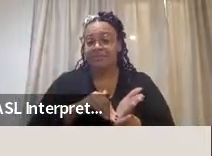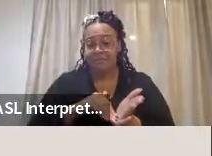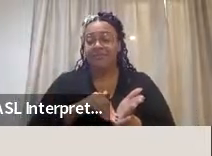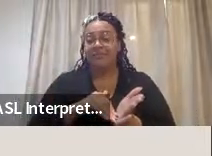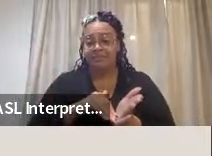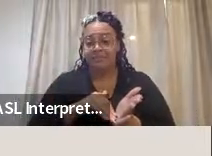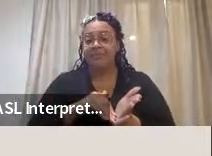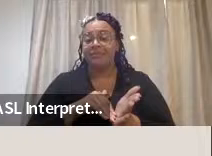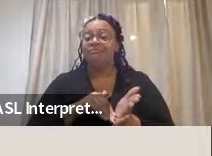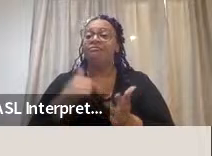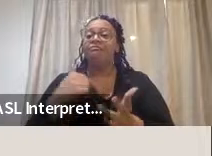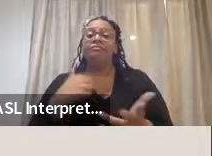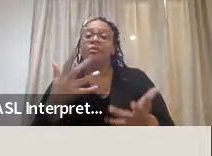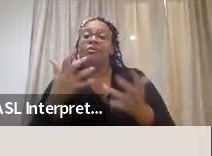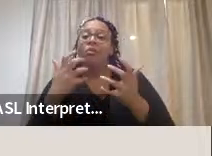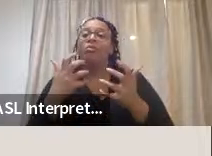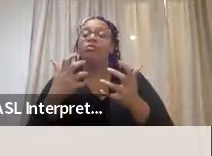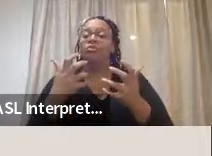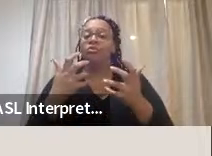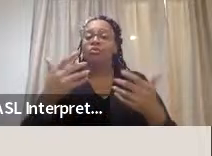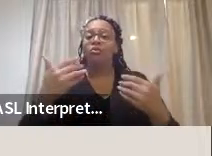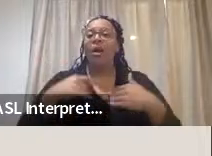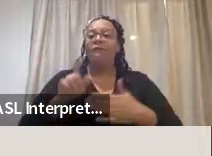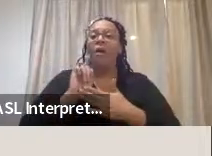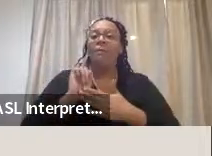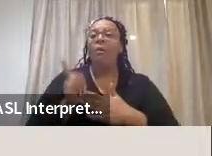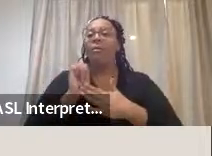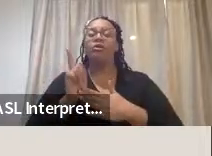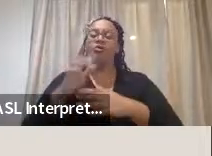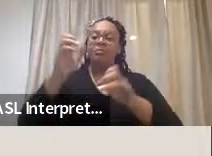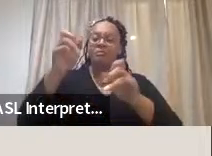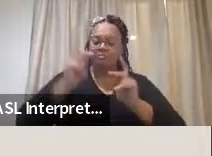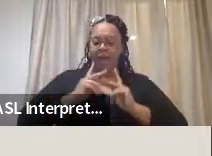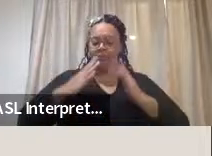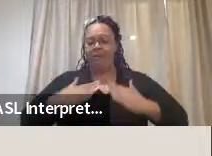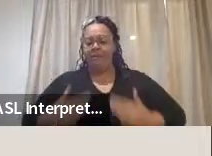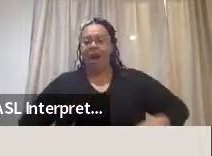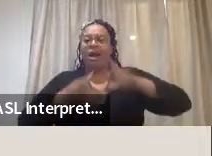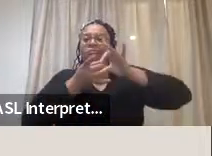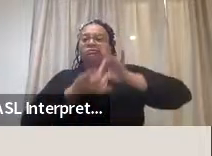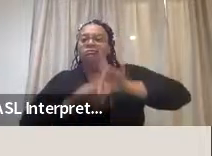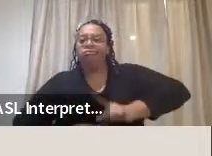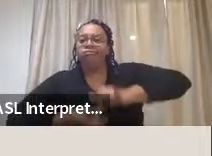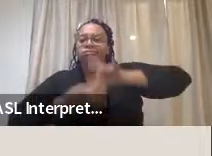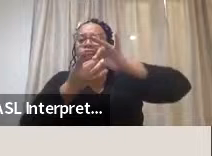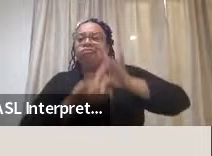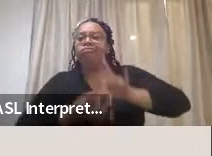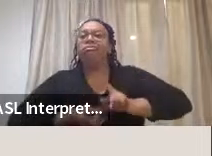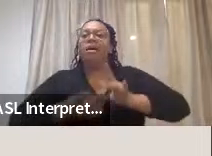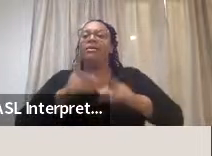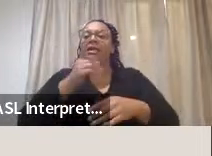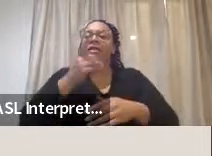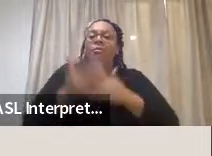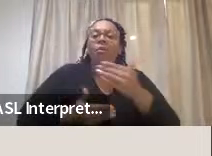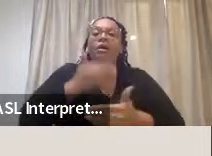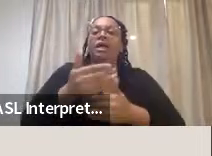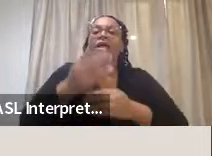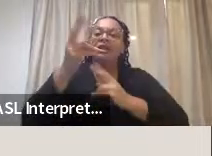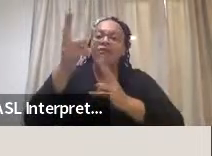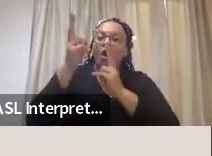I want to just take the moment to come back into my body to really sit with this process of honoring our ancestors.